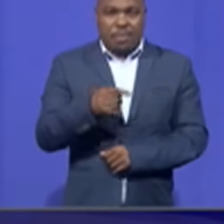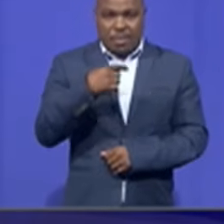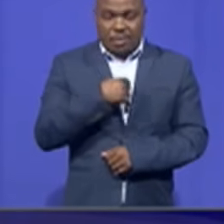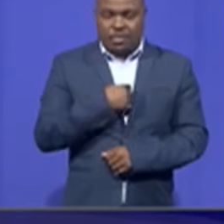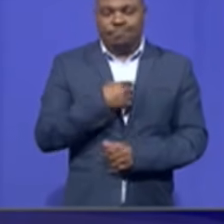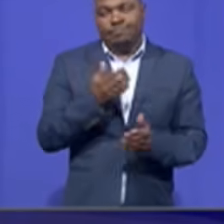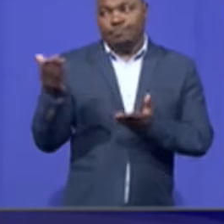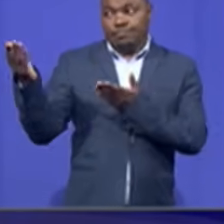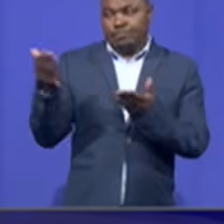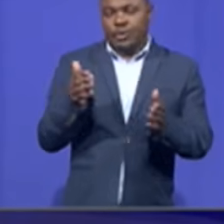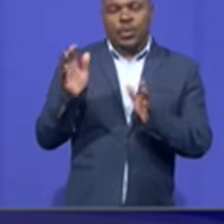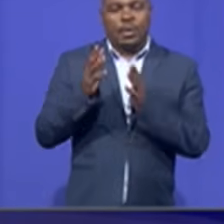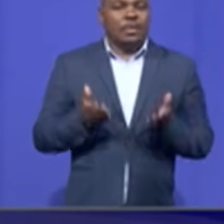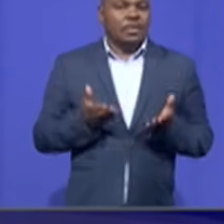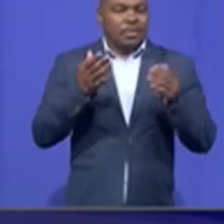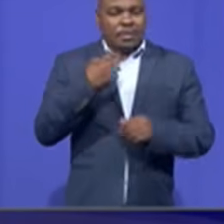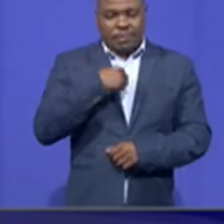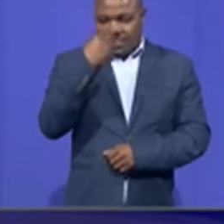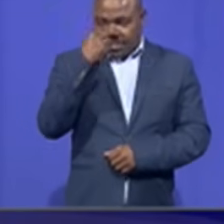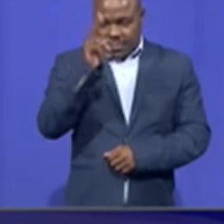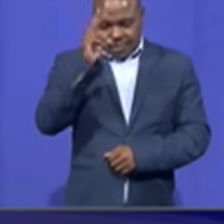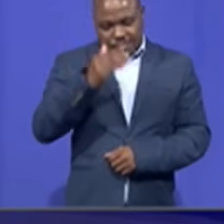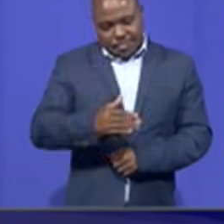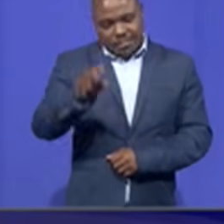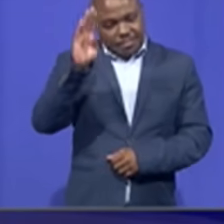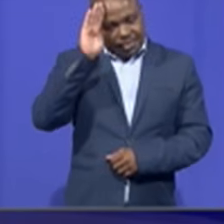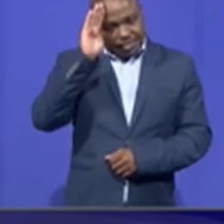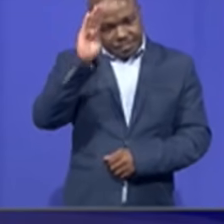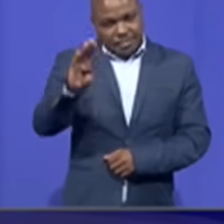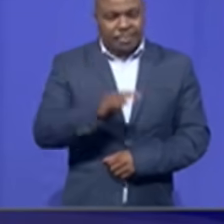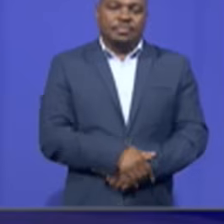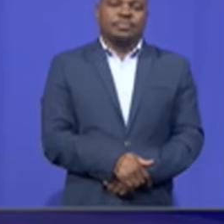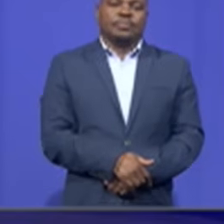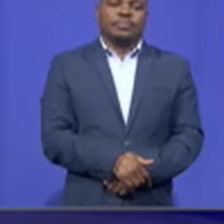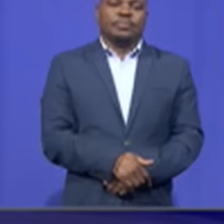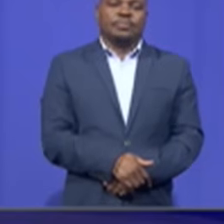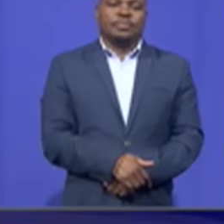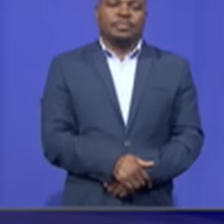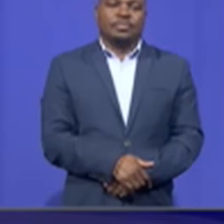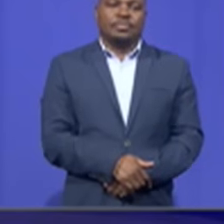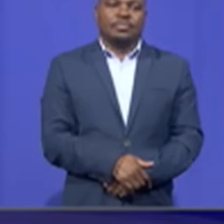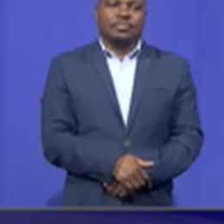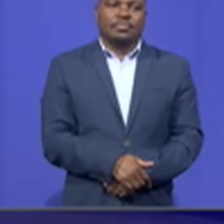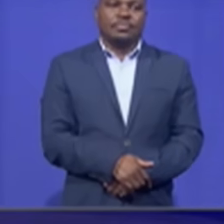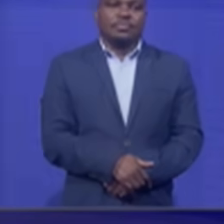ponelopelo ya maemo a bosa go fitlha gape re kopana mo nakong e tlang. Phiri o rile ga bose gape.